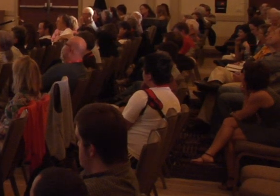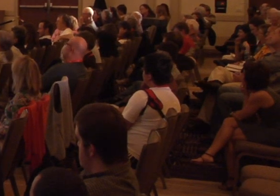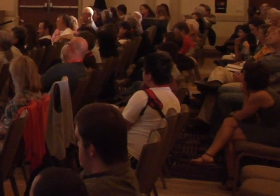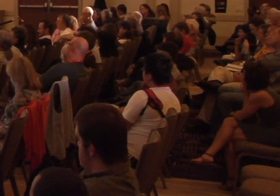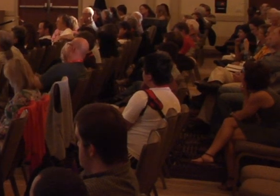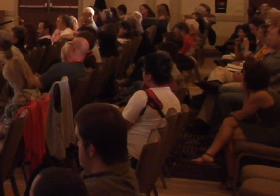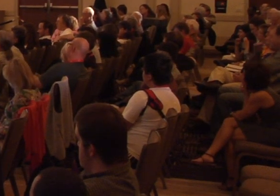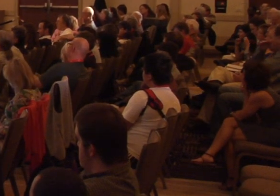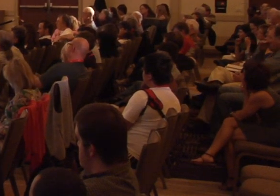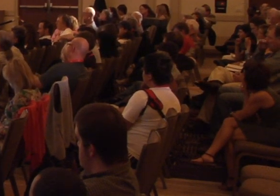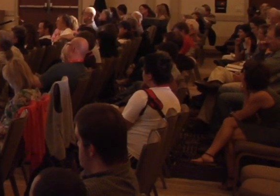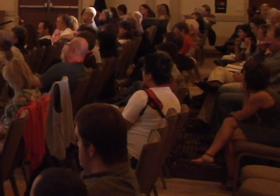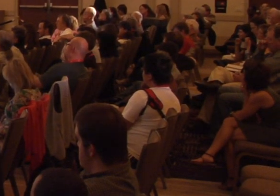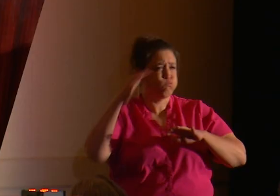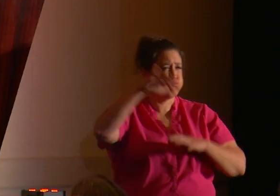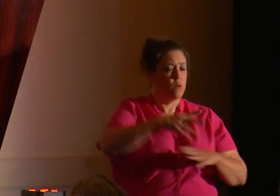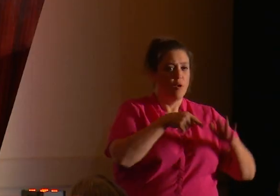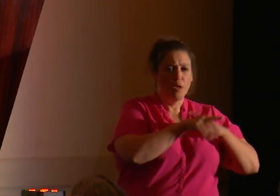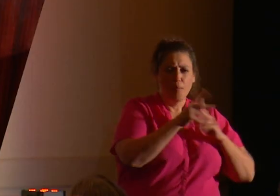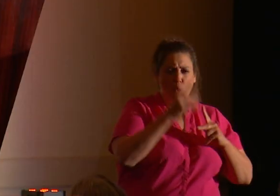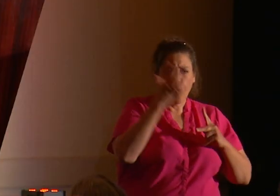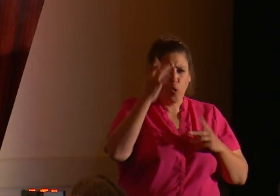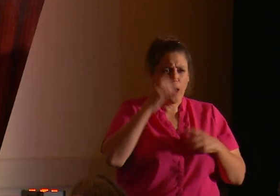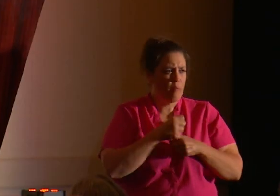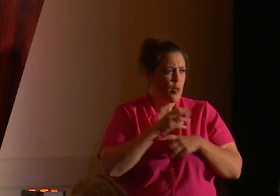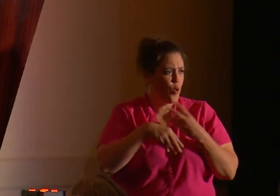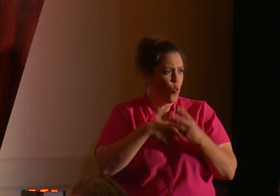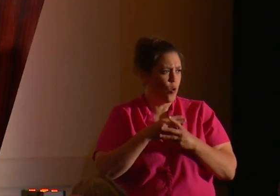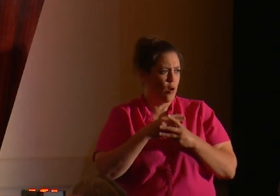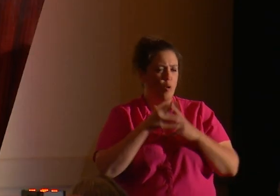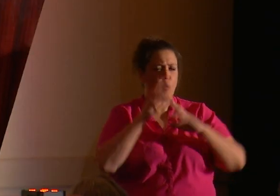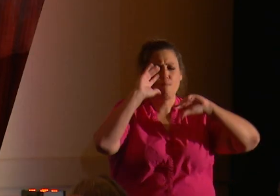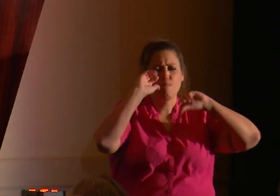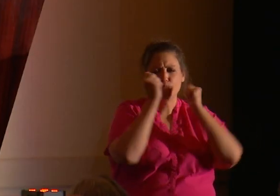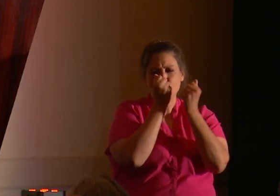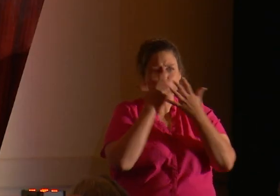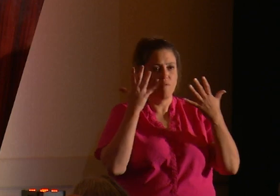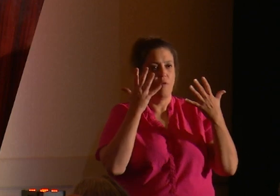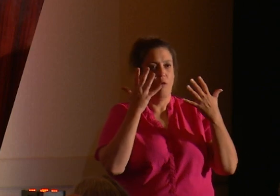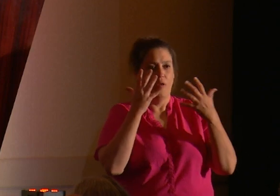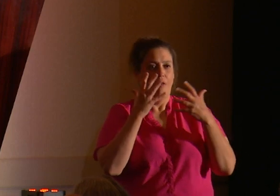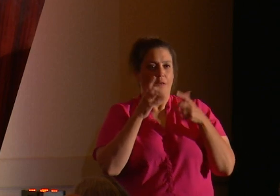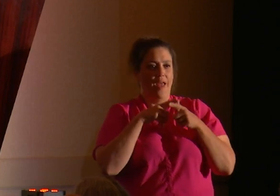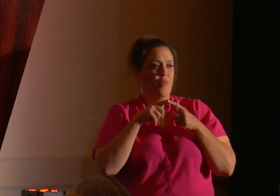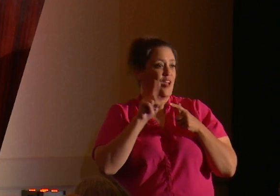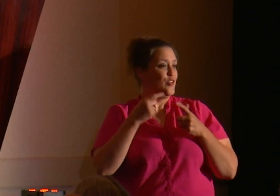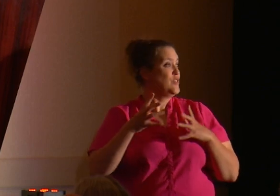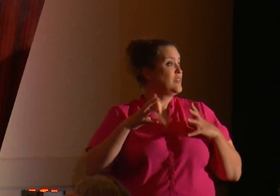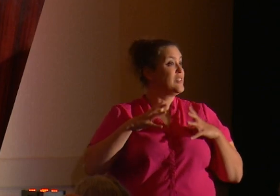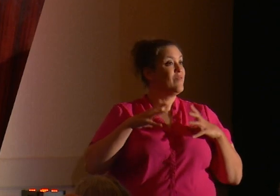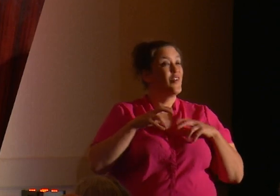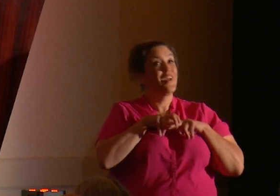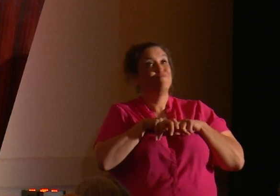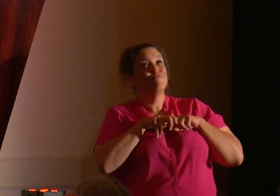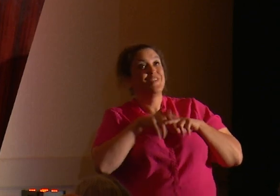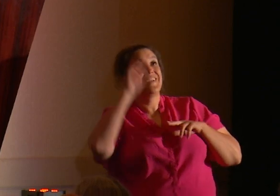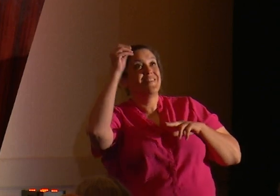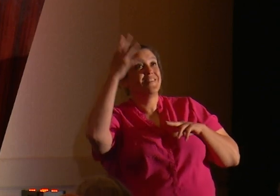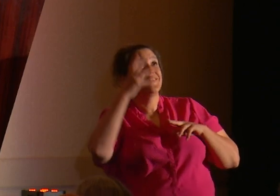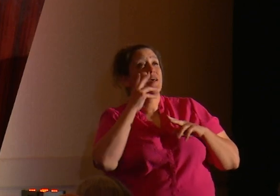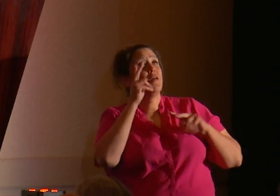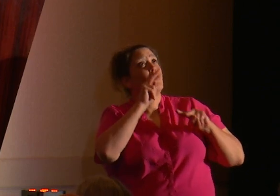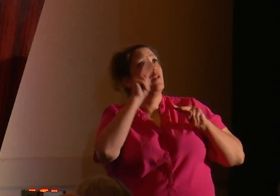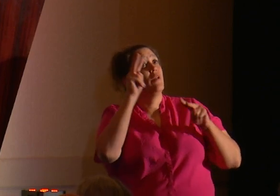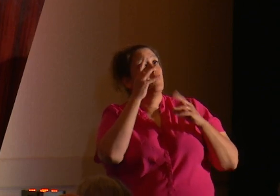even possible? How is that even possible that you could be living on a beautiful planet, and then you could just be on vacation sitting in the sun, and you're looking, and